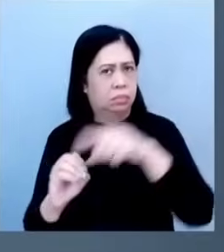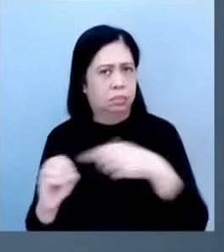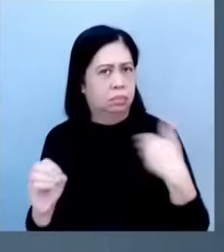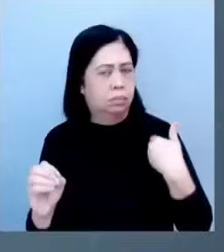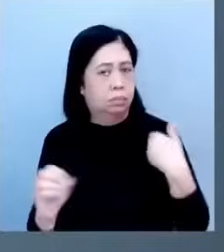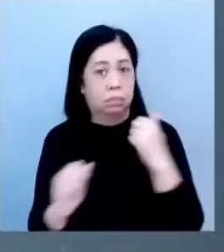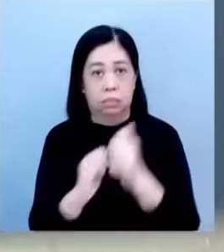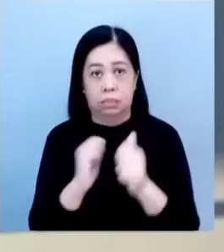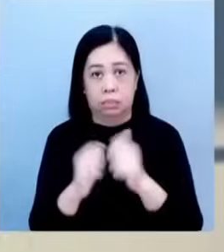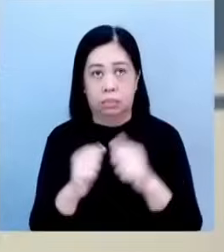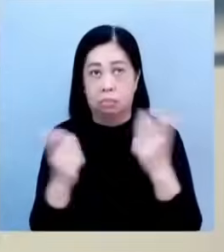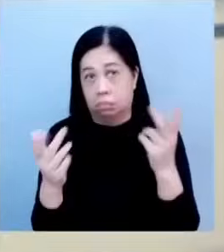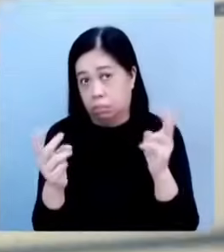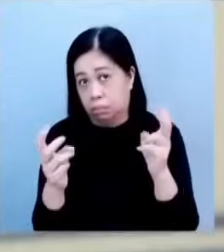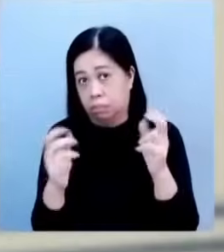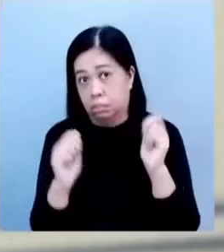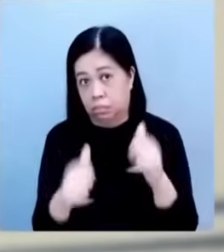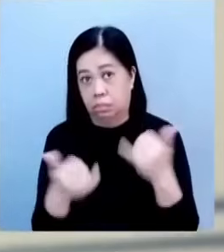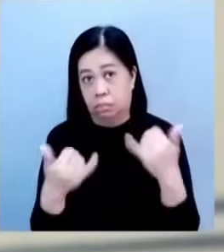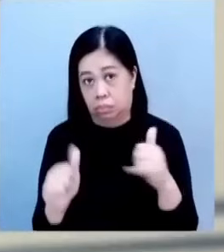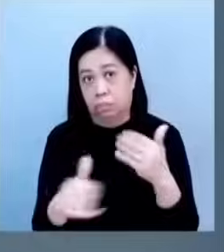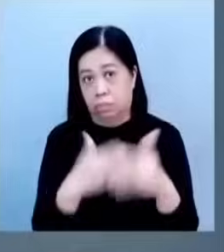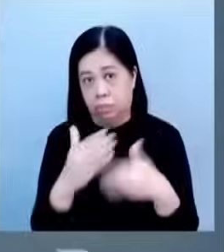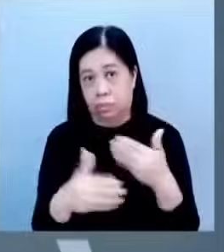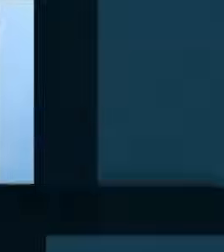means they can technically still operate.